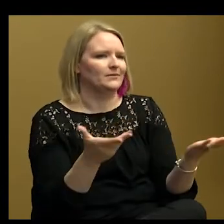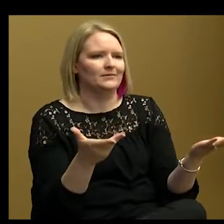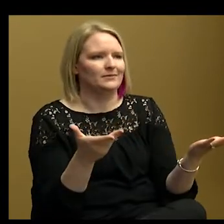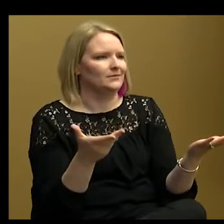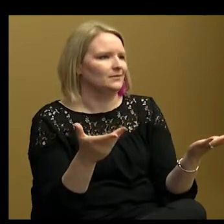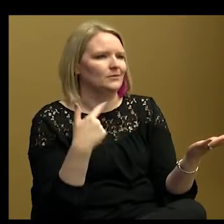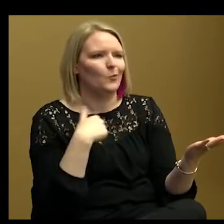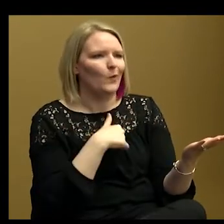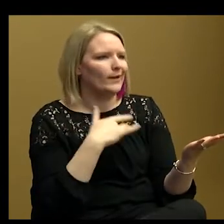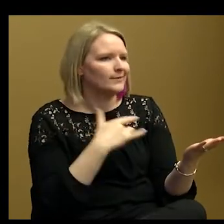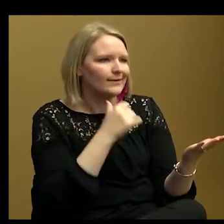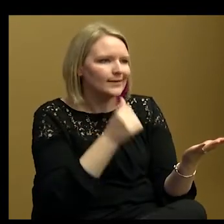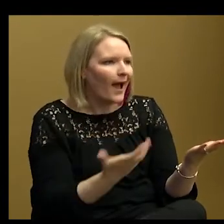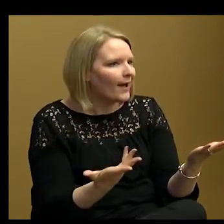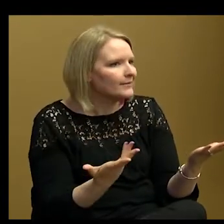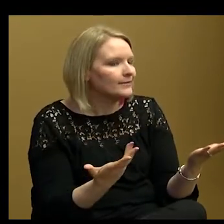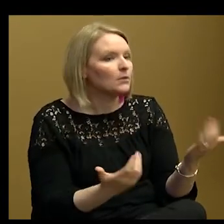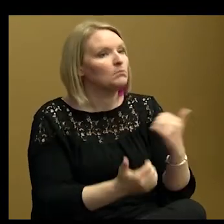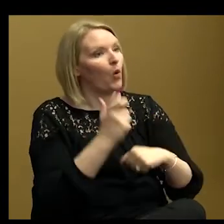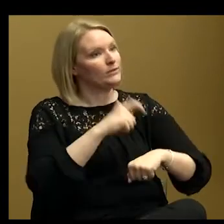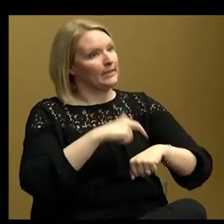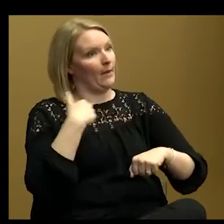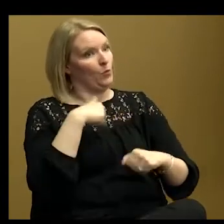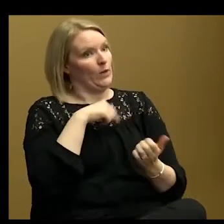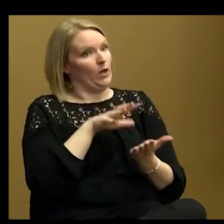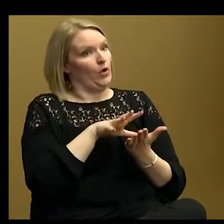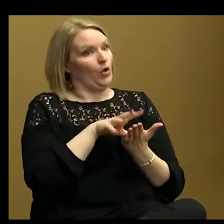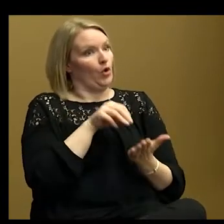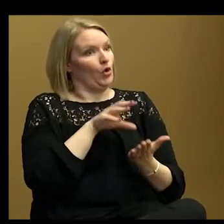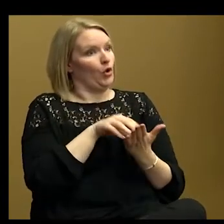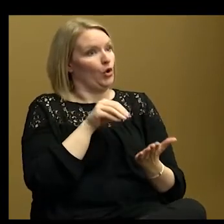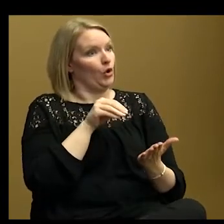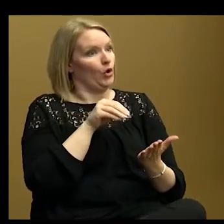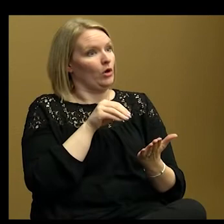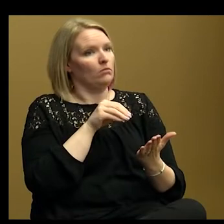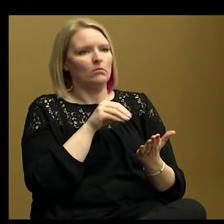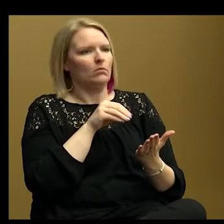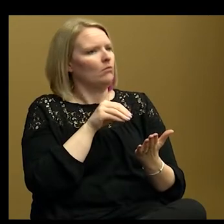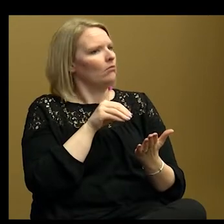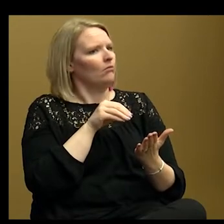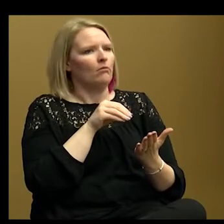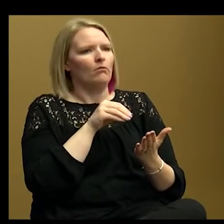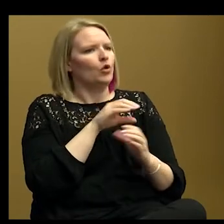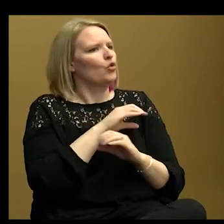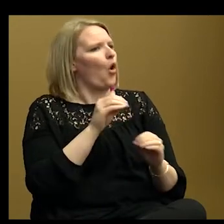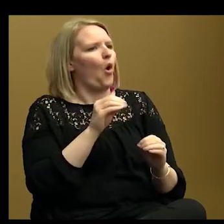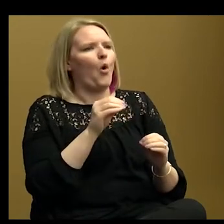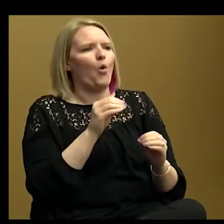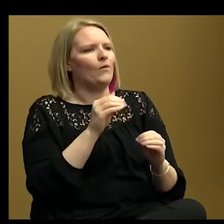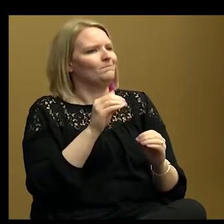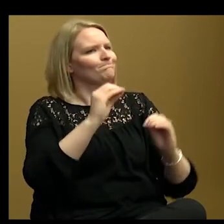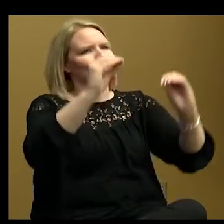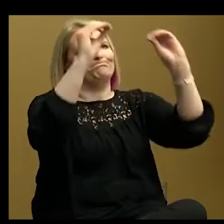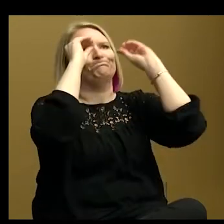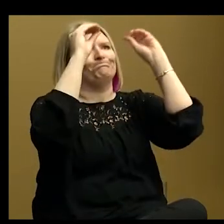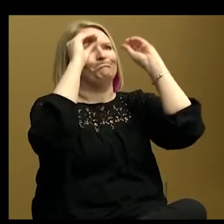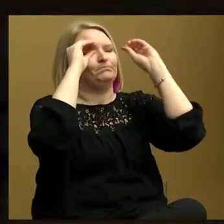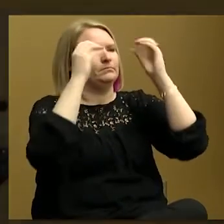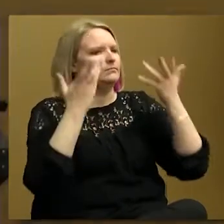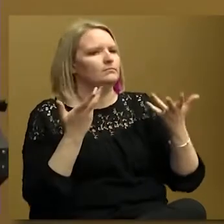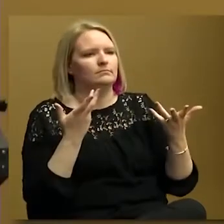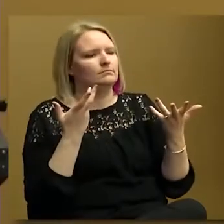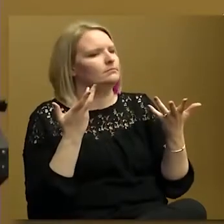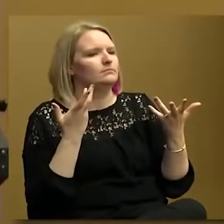we don't. Most of it we learn with nobody formally instructing us,